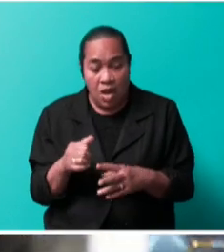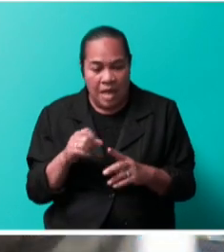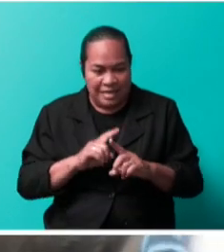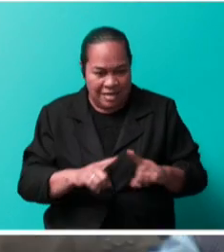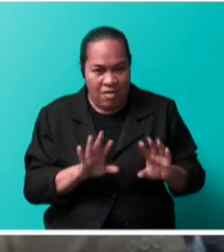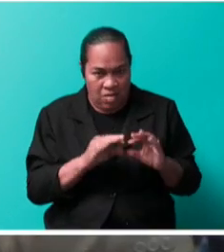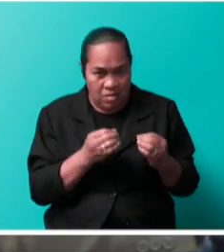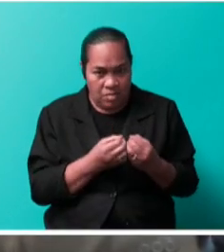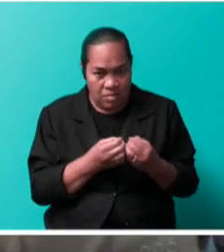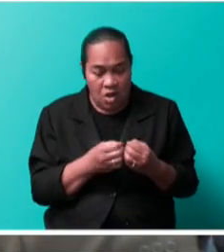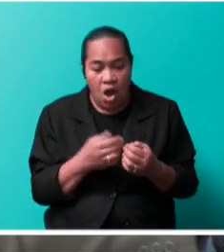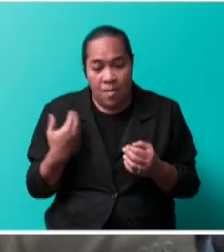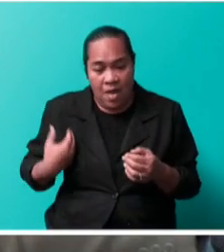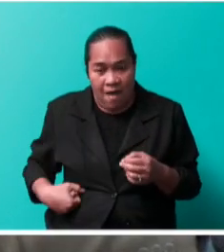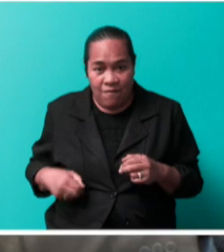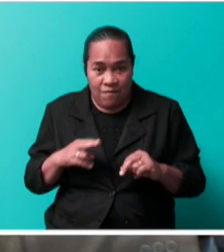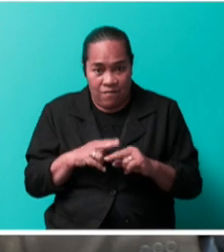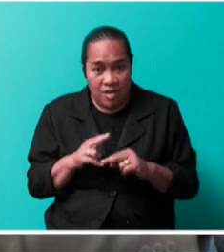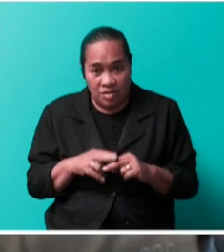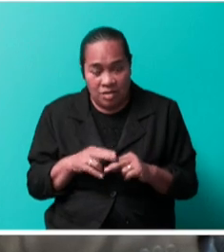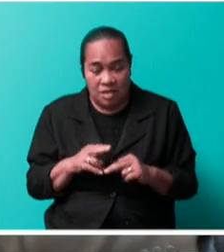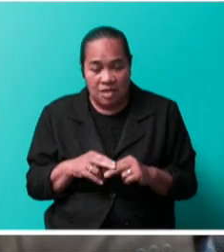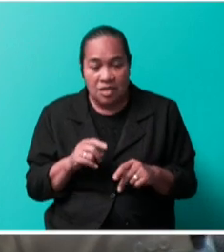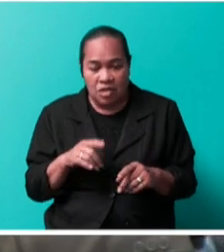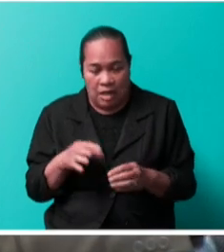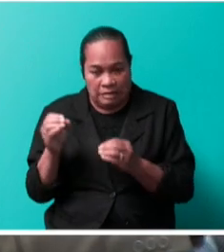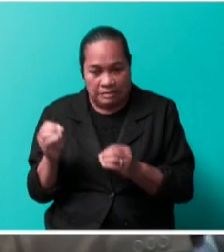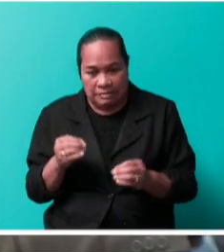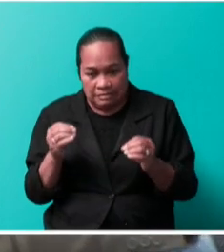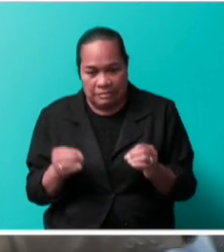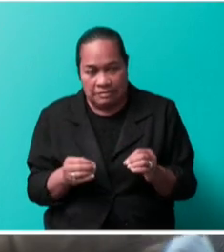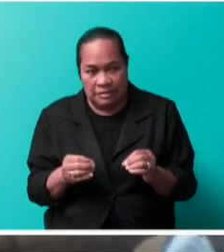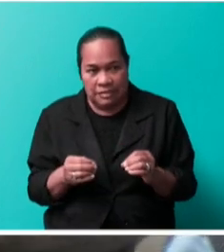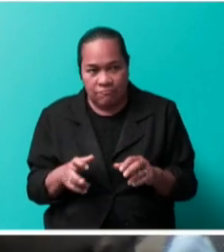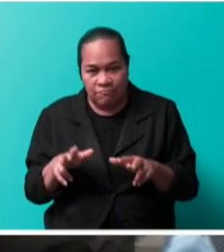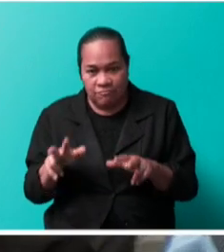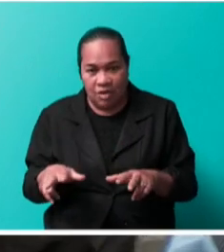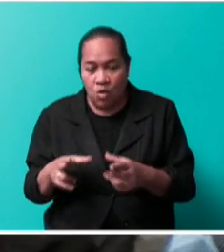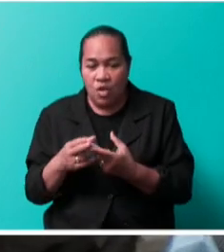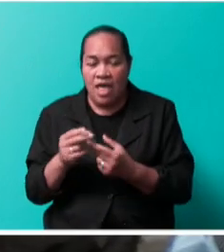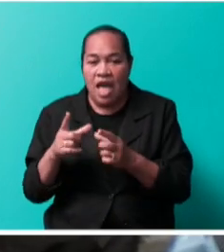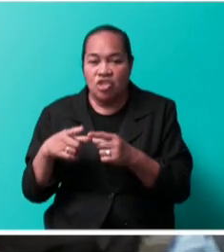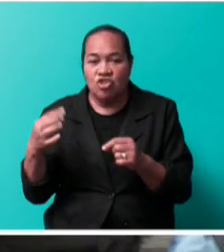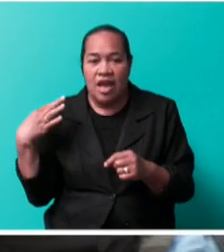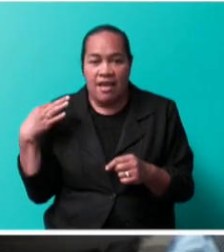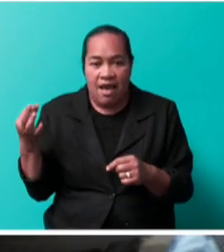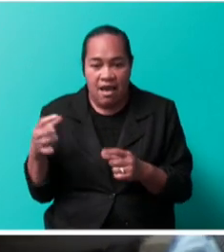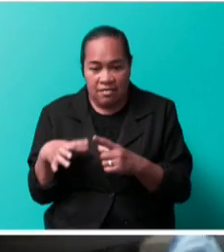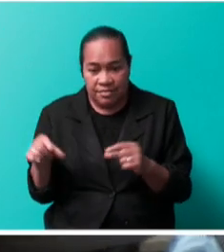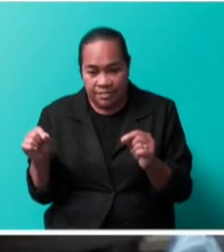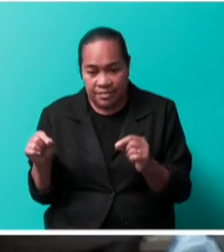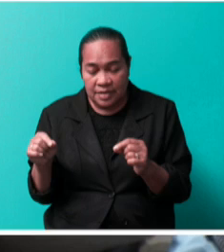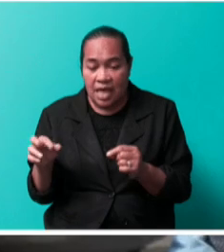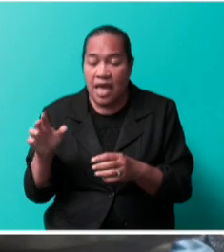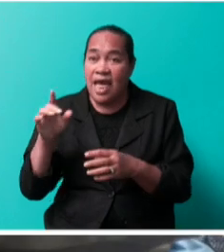on behalf of the Government of Fiji, has entered into arrangements under the grant agreement framework with JICA and appointed procurement